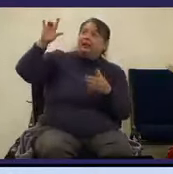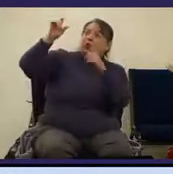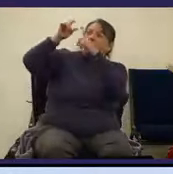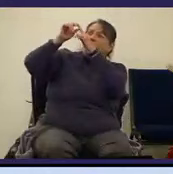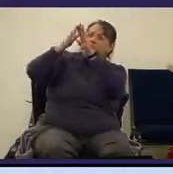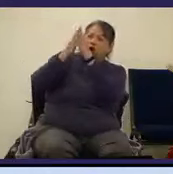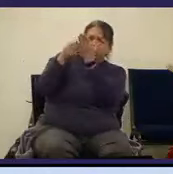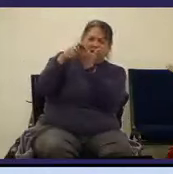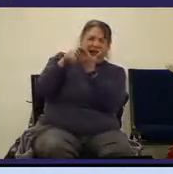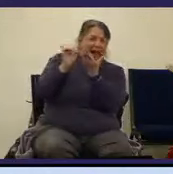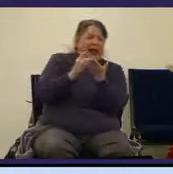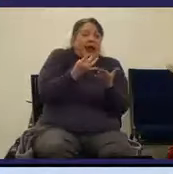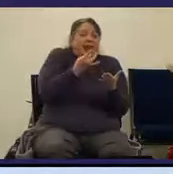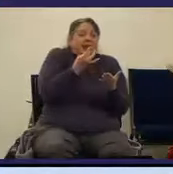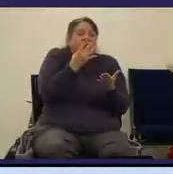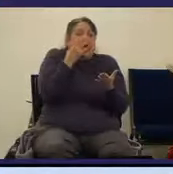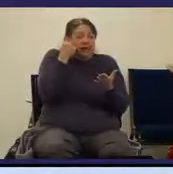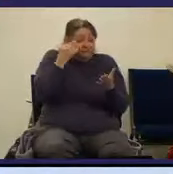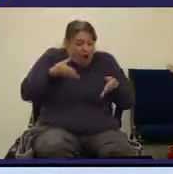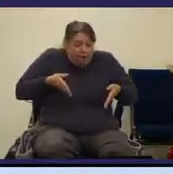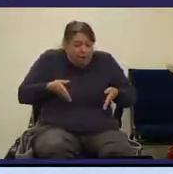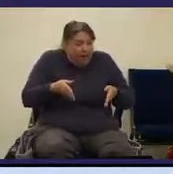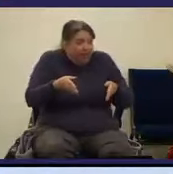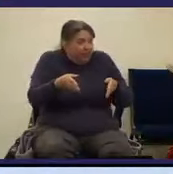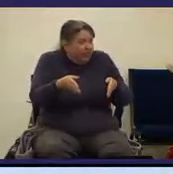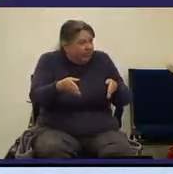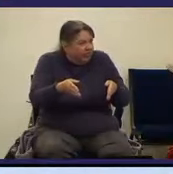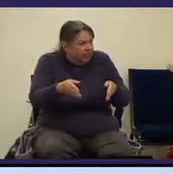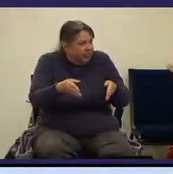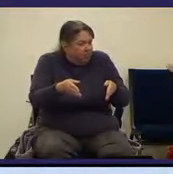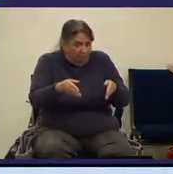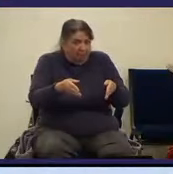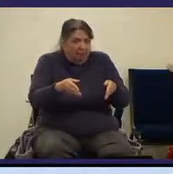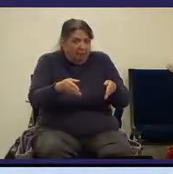feet and a light unto our path.